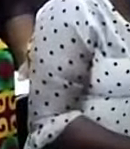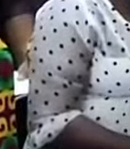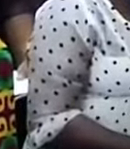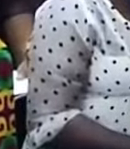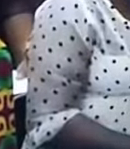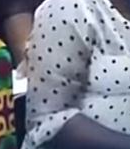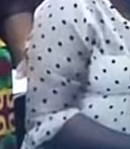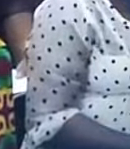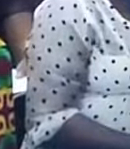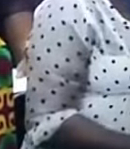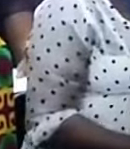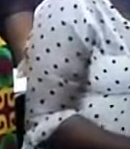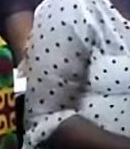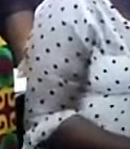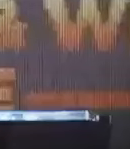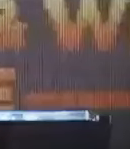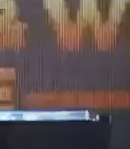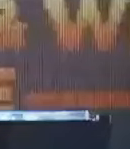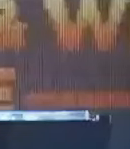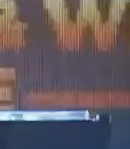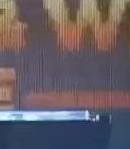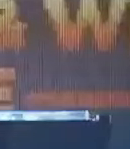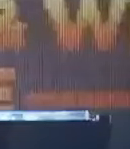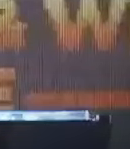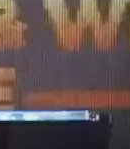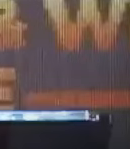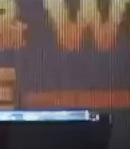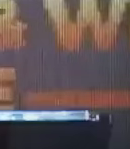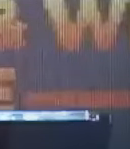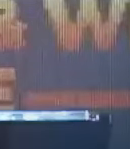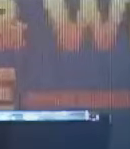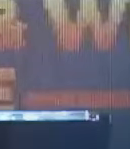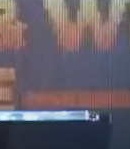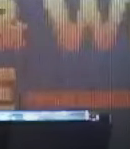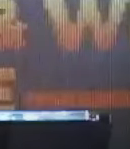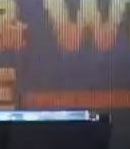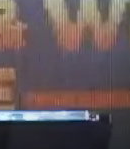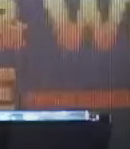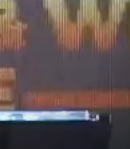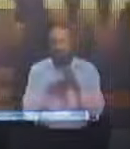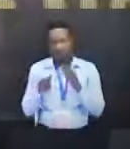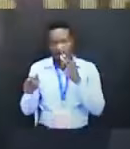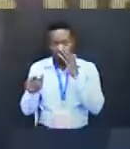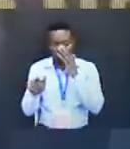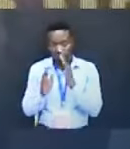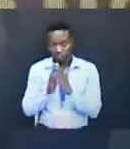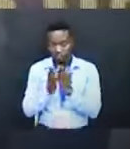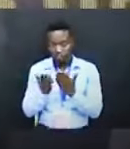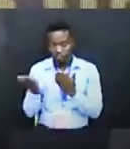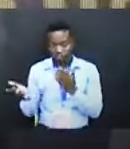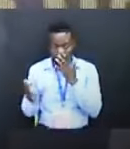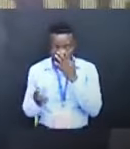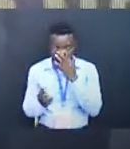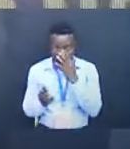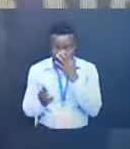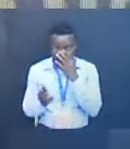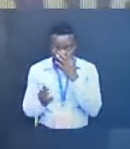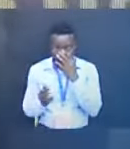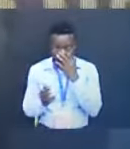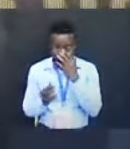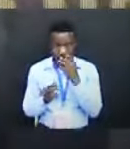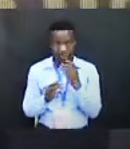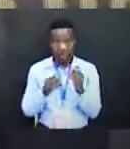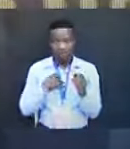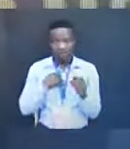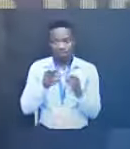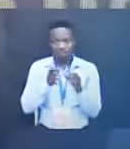And so you can go with me as we try to go through the scripts in your book. I'll try and take time,